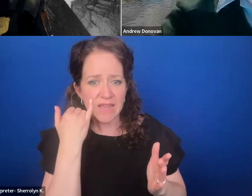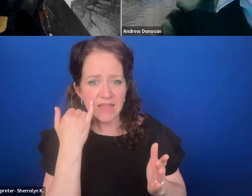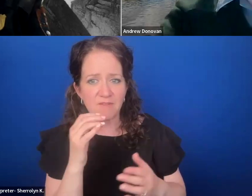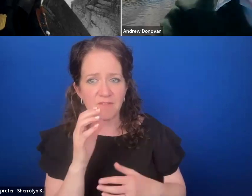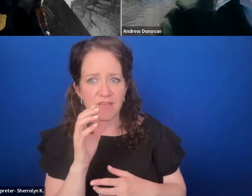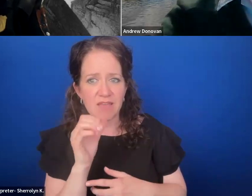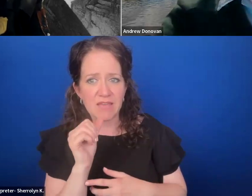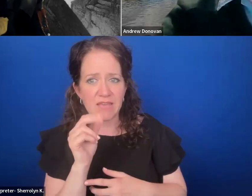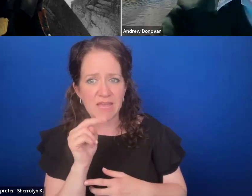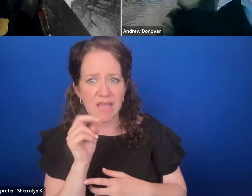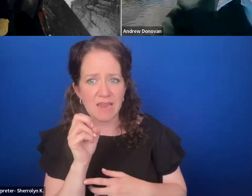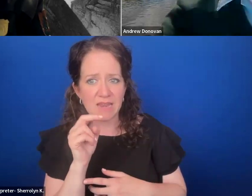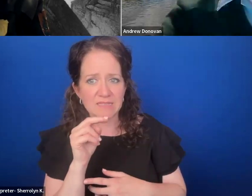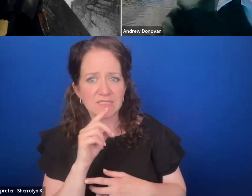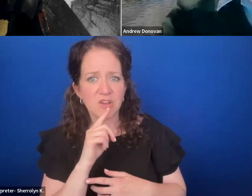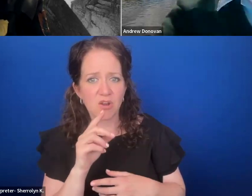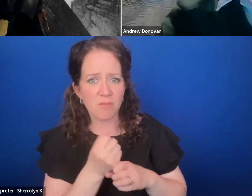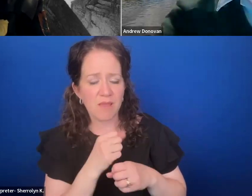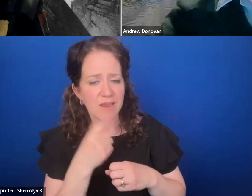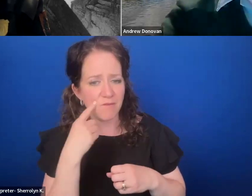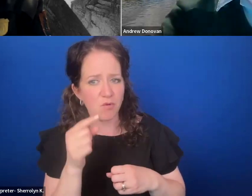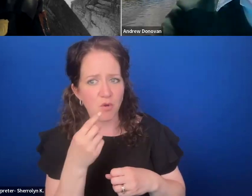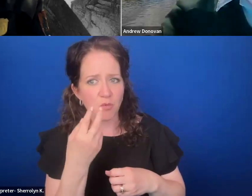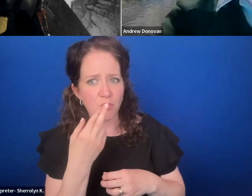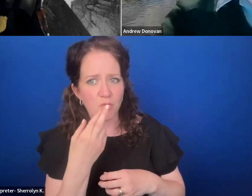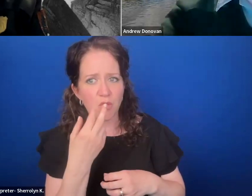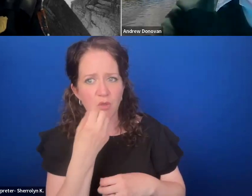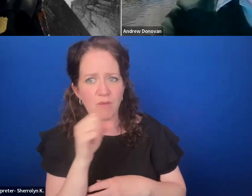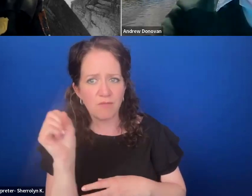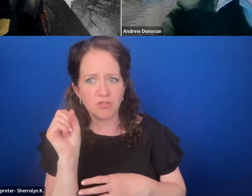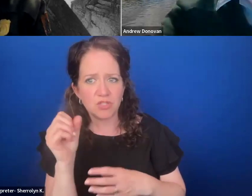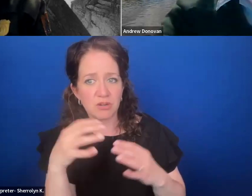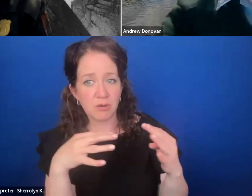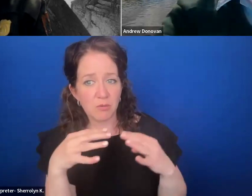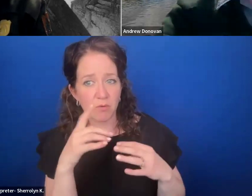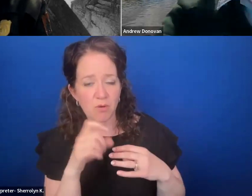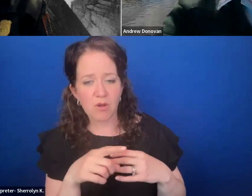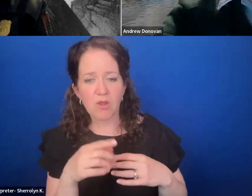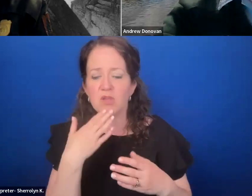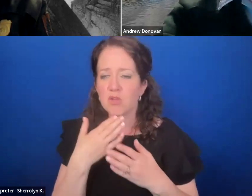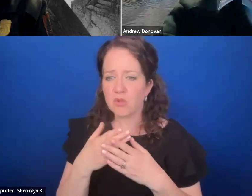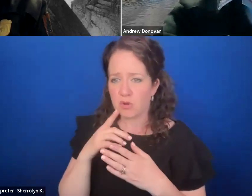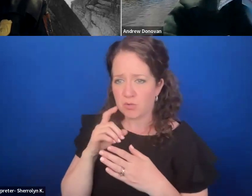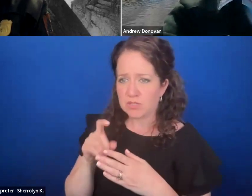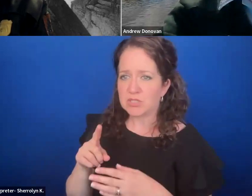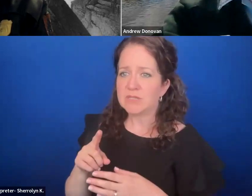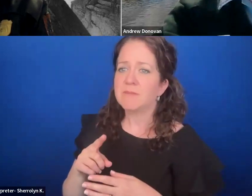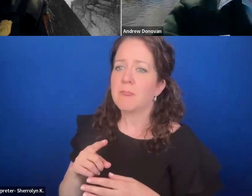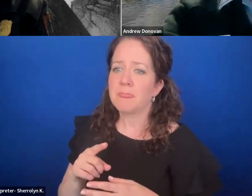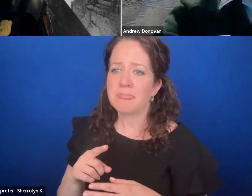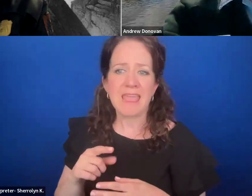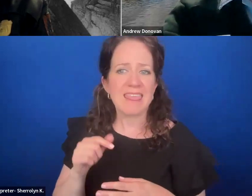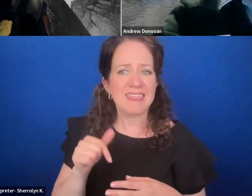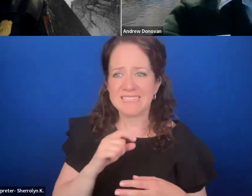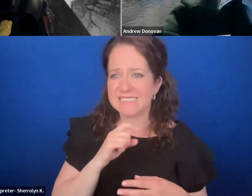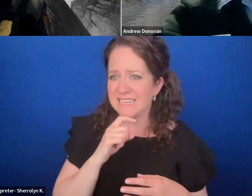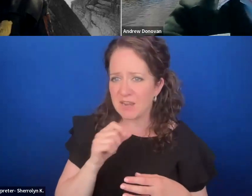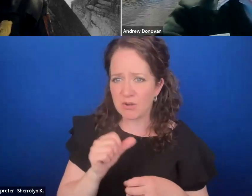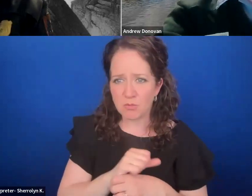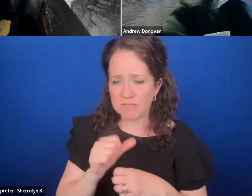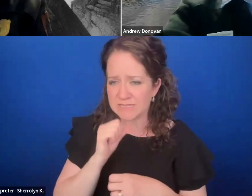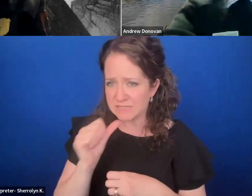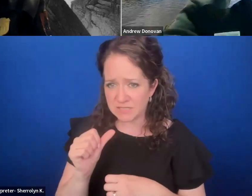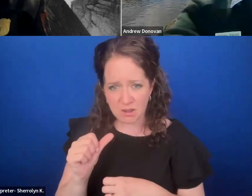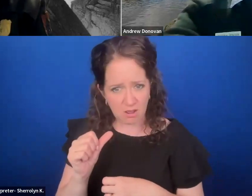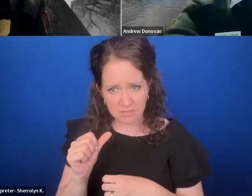War? Yeah, that is a great question. So this ironworks really doesn't. It's very interesting